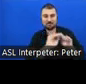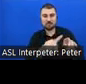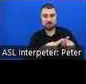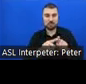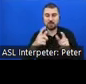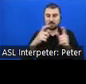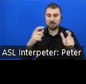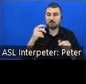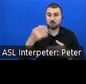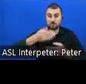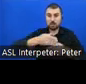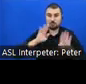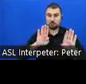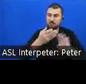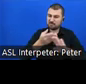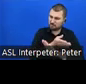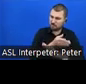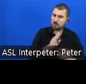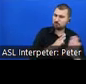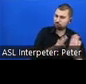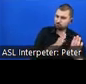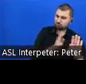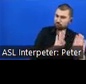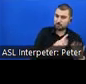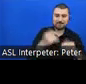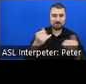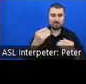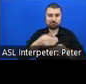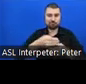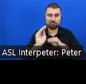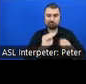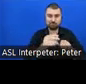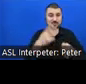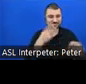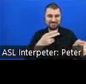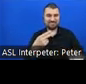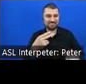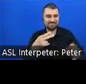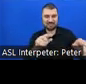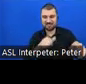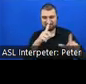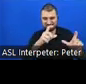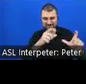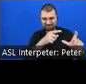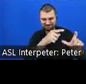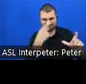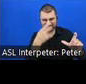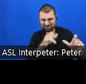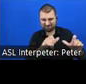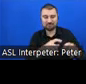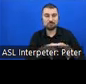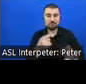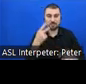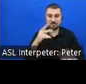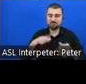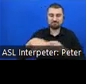where large wooden doors had previously been, as seen in the Hine photo. They also created this vestibule area